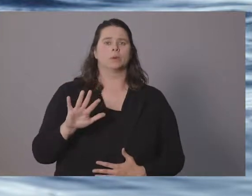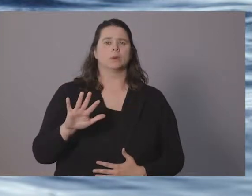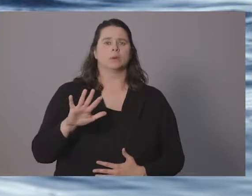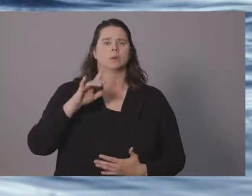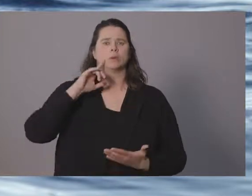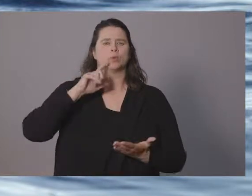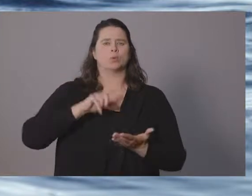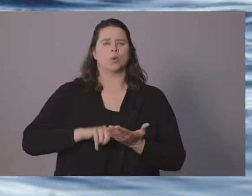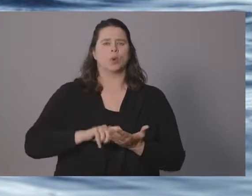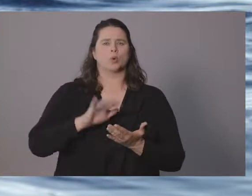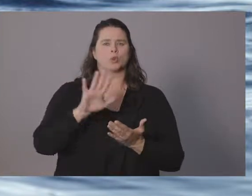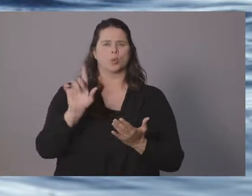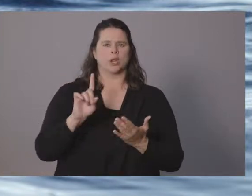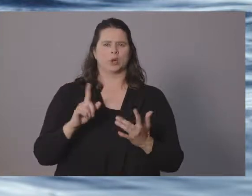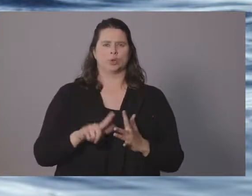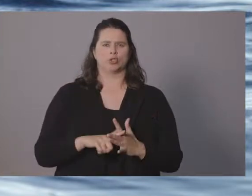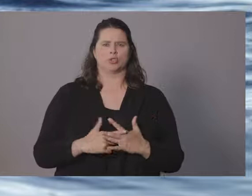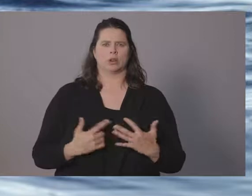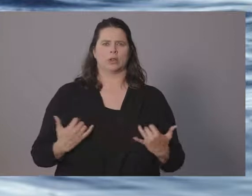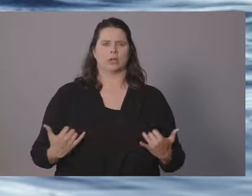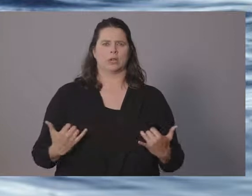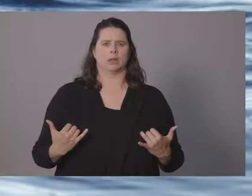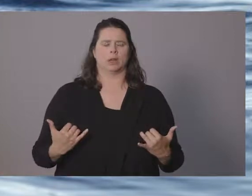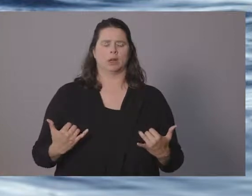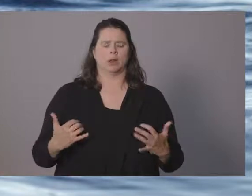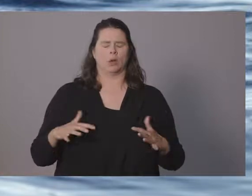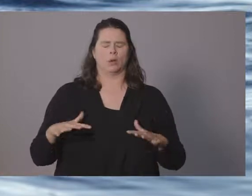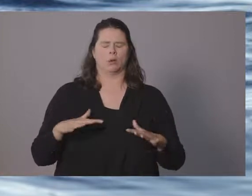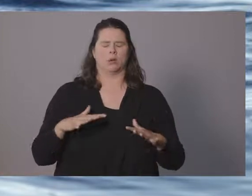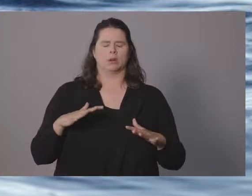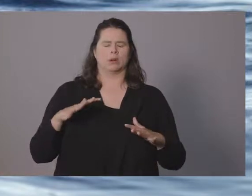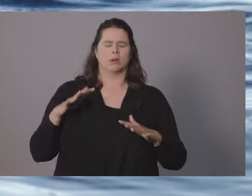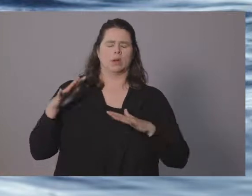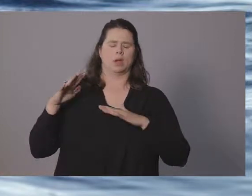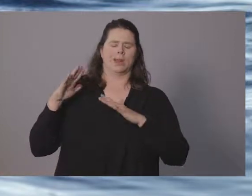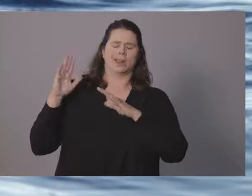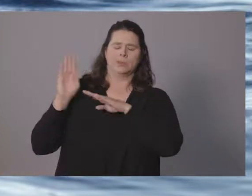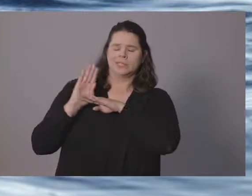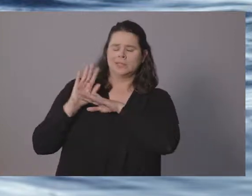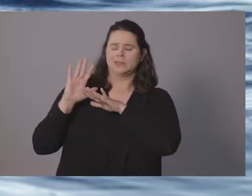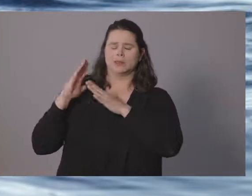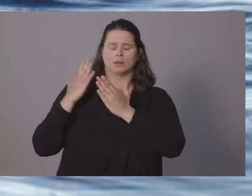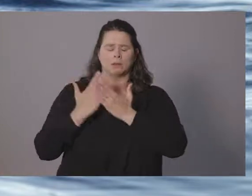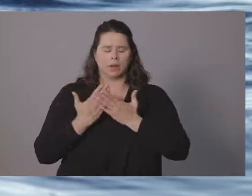Just taking notice of your starting point today.